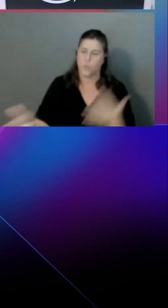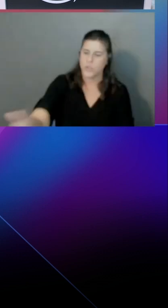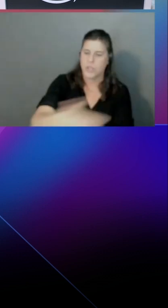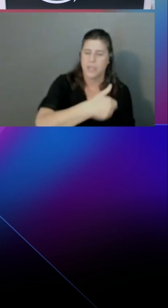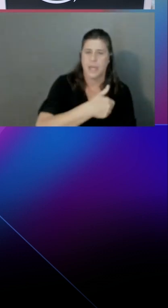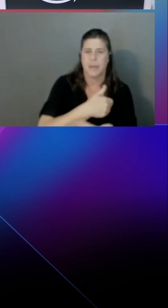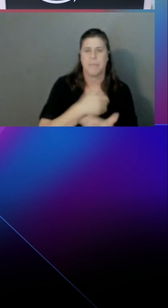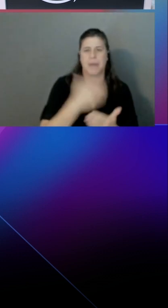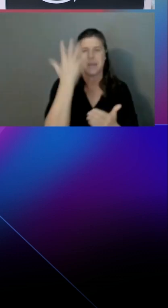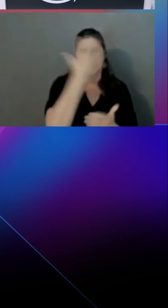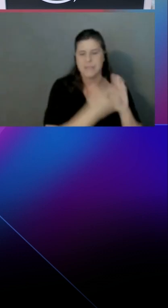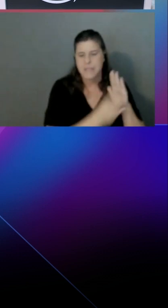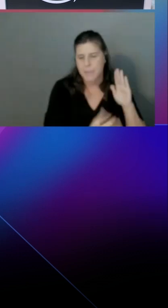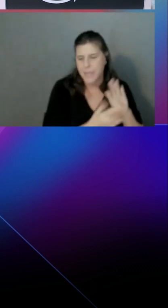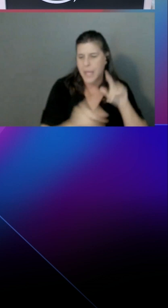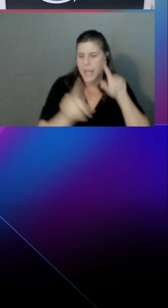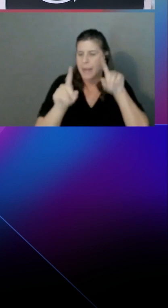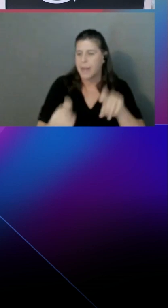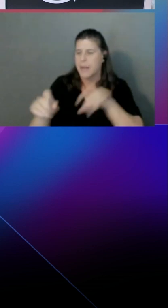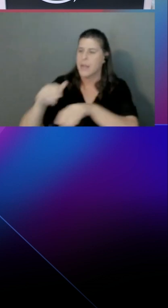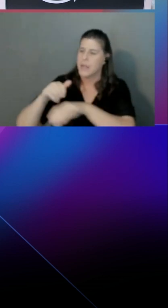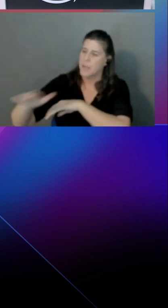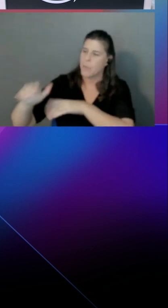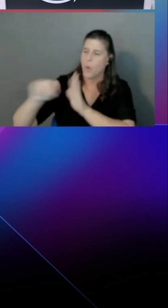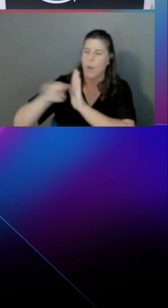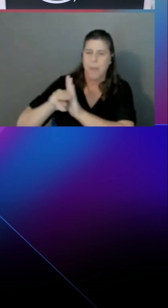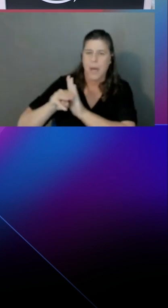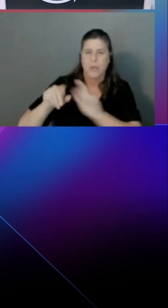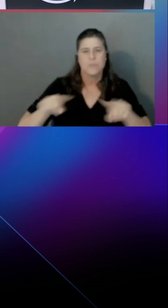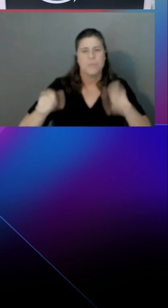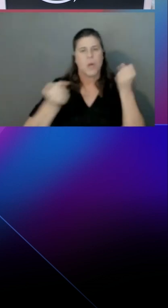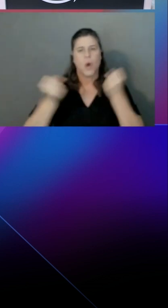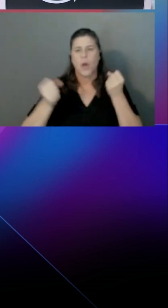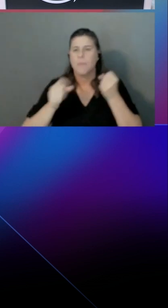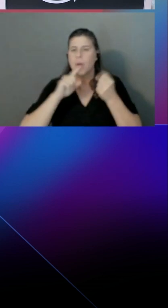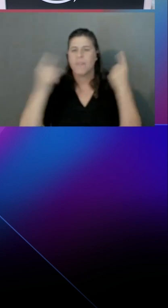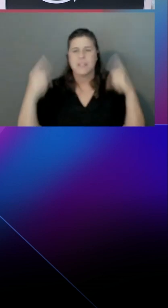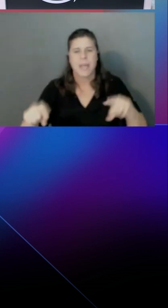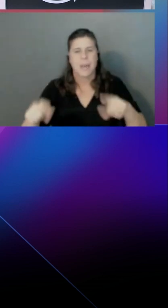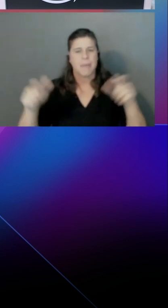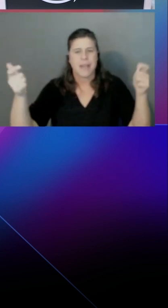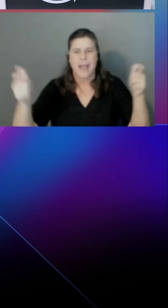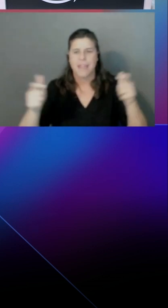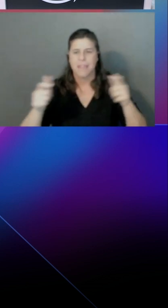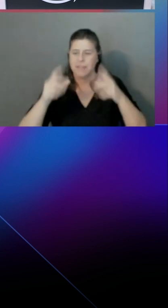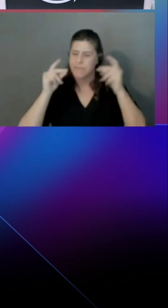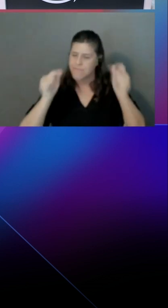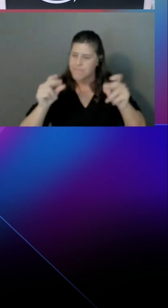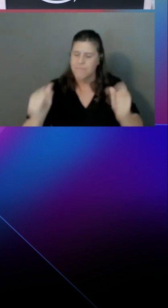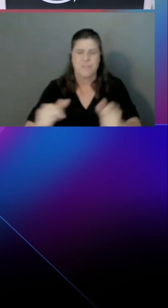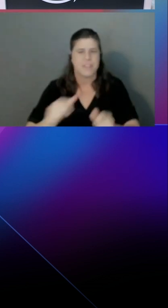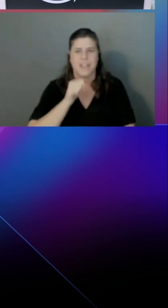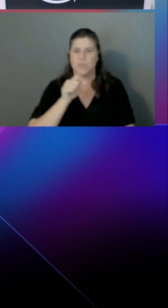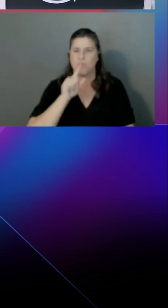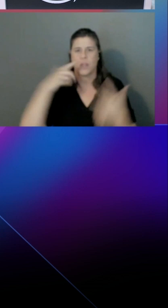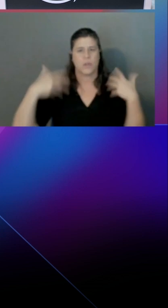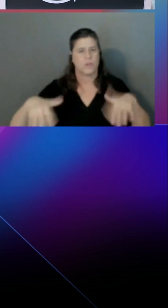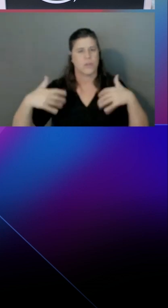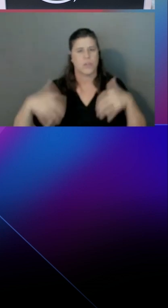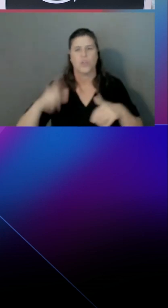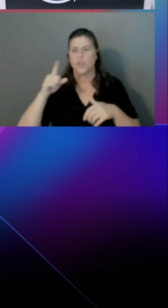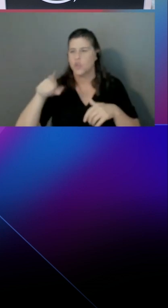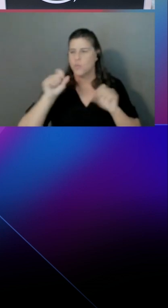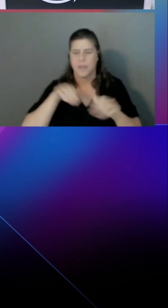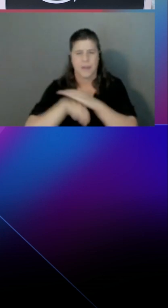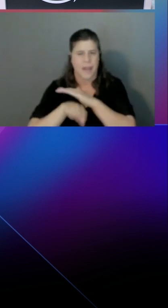deploy, but in automotive, it's happening at a scale that's unheard of in the past. And you're able to accelerate a lot of that